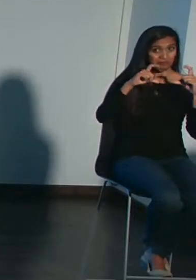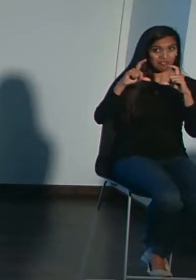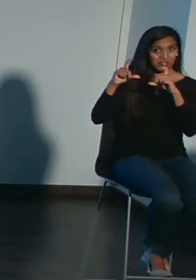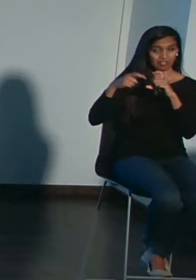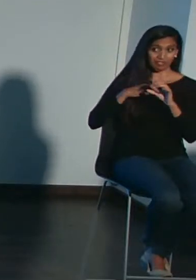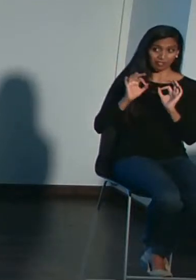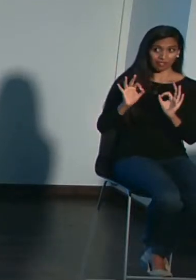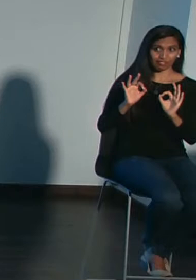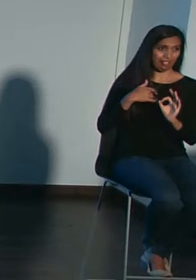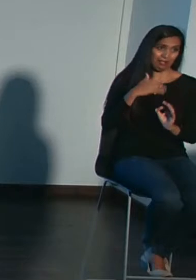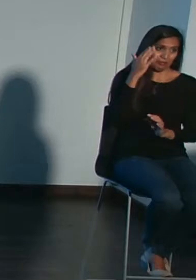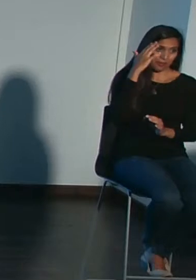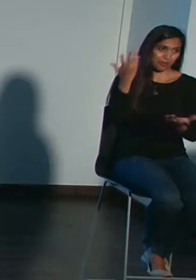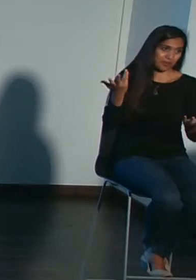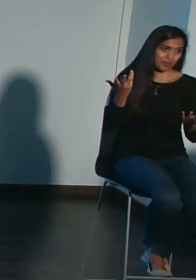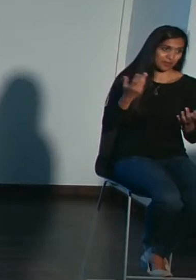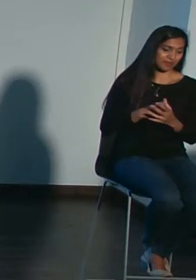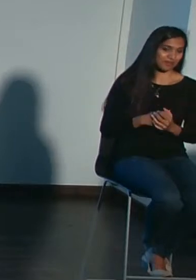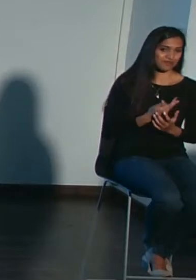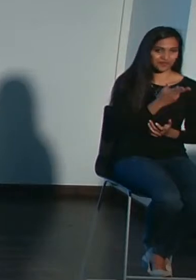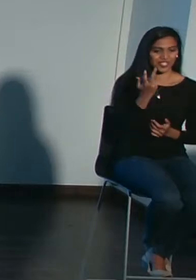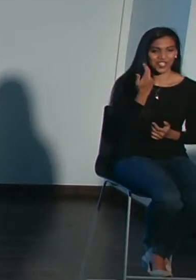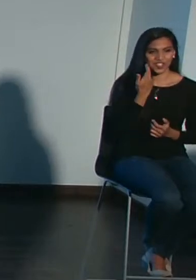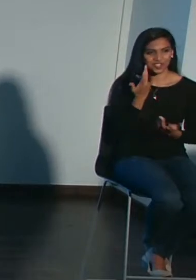Yeah, and I think we were also talking about